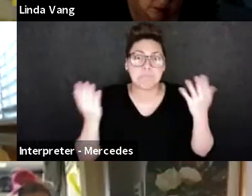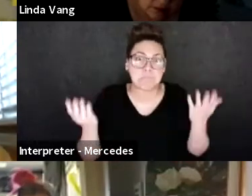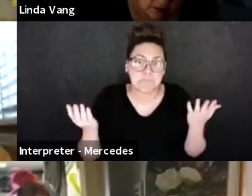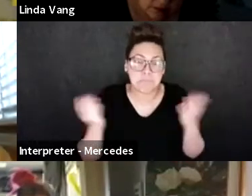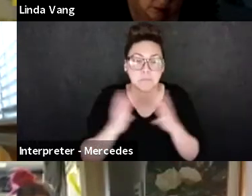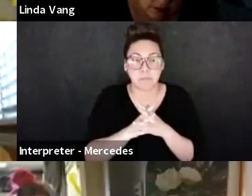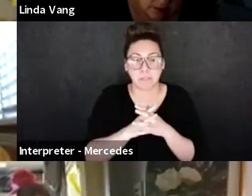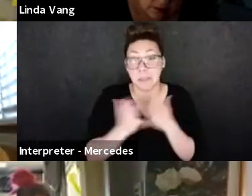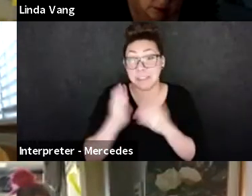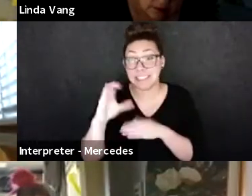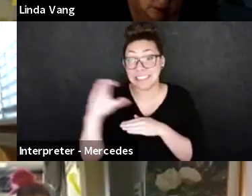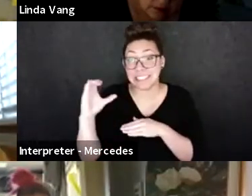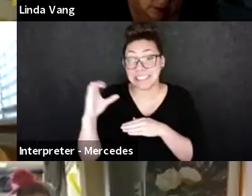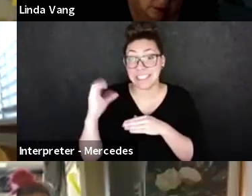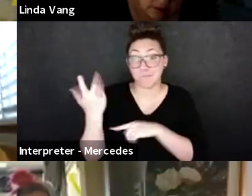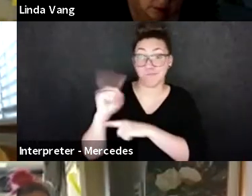CCC.